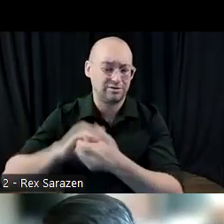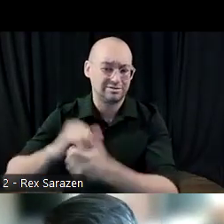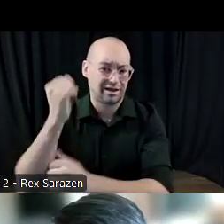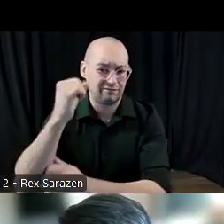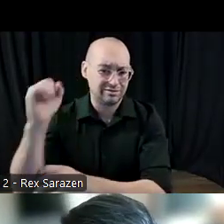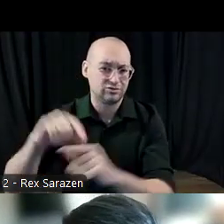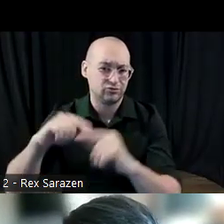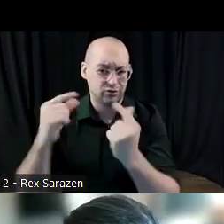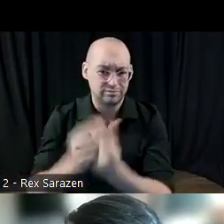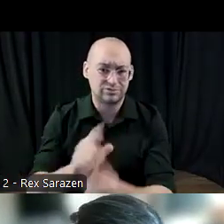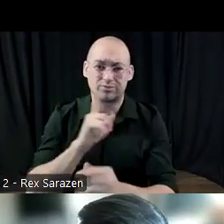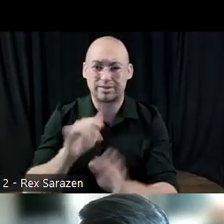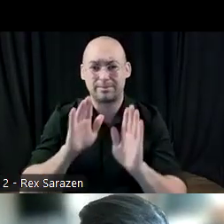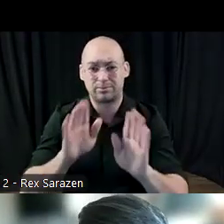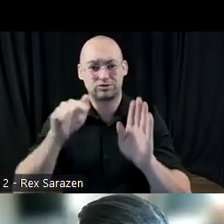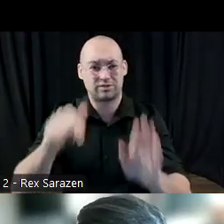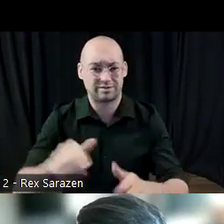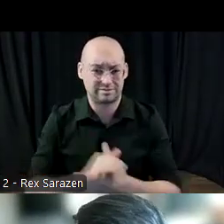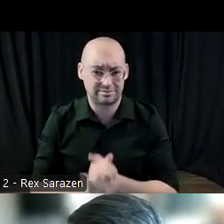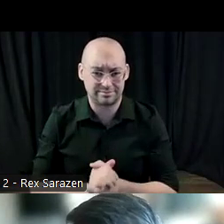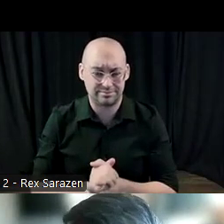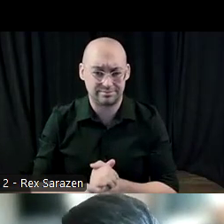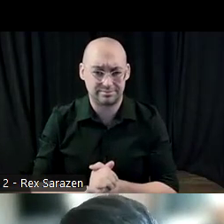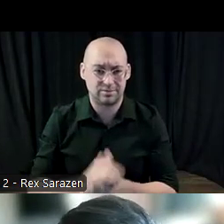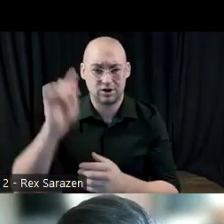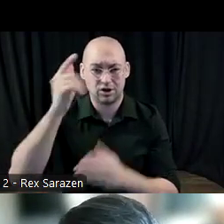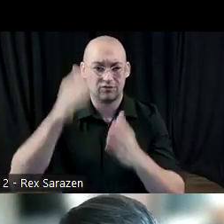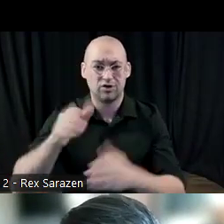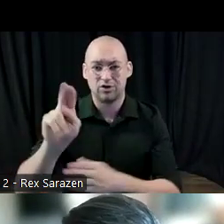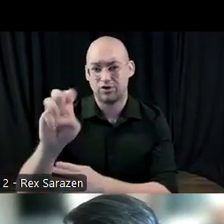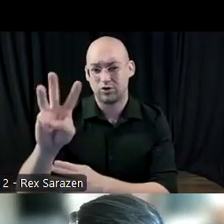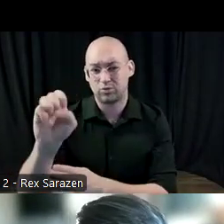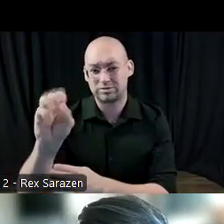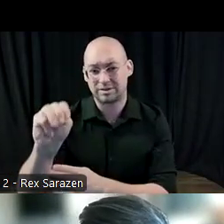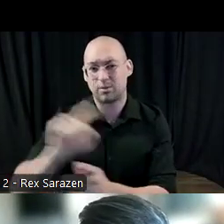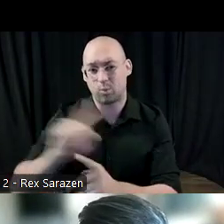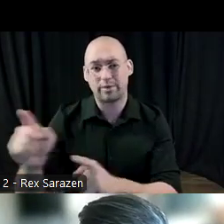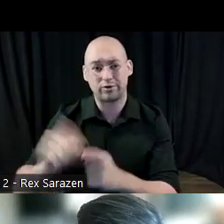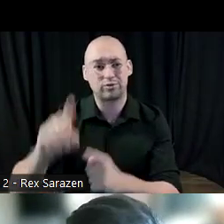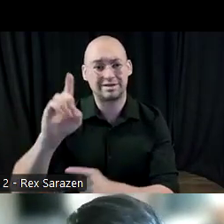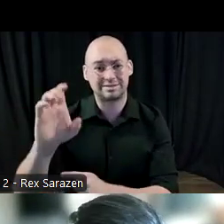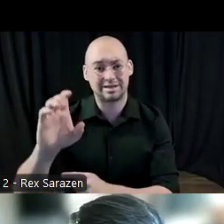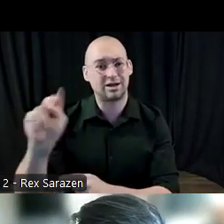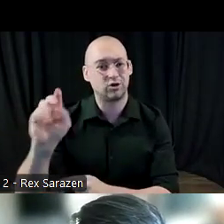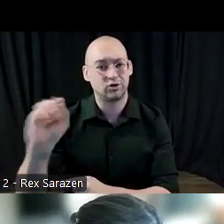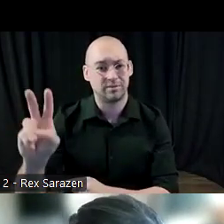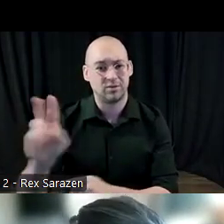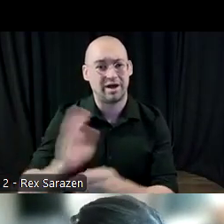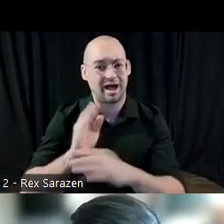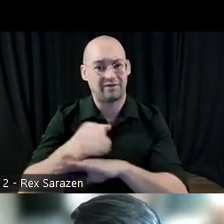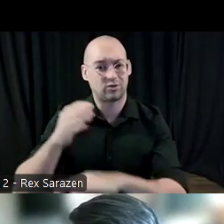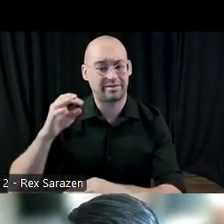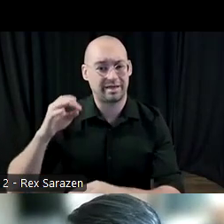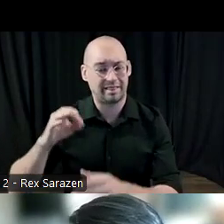have really pushed this forward. And Governor Newsom did go back to Washington in November after the elections and again